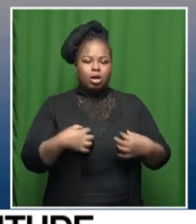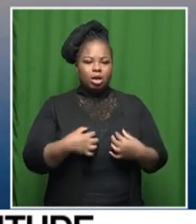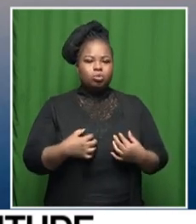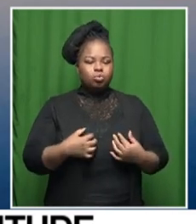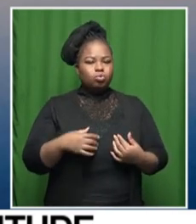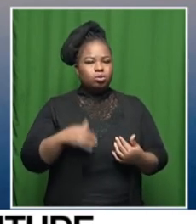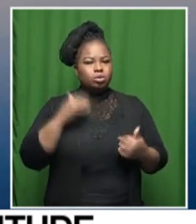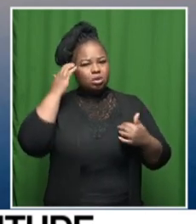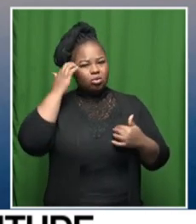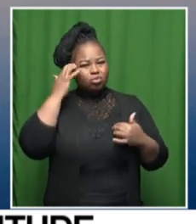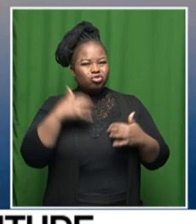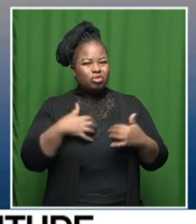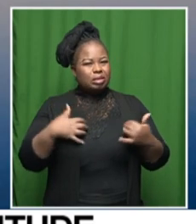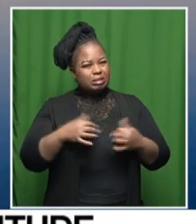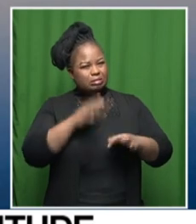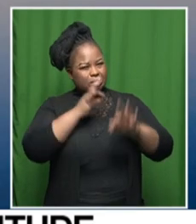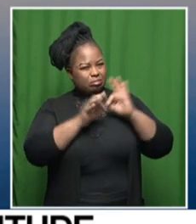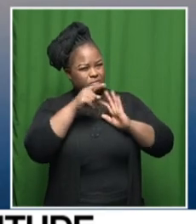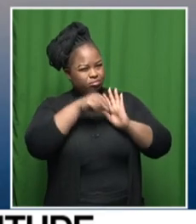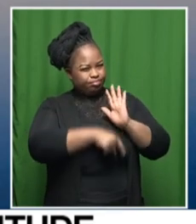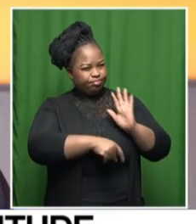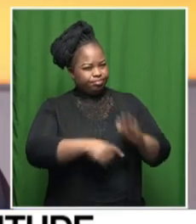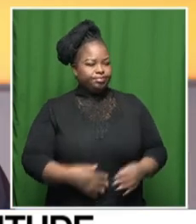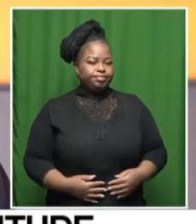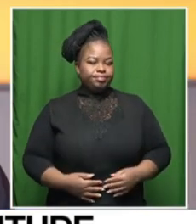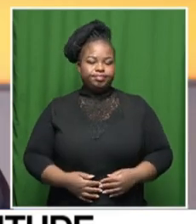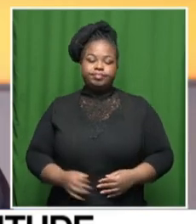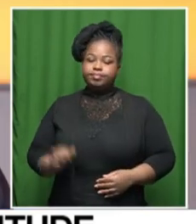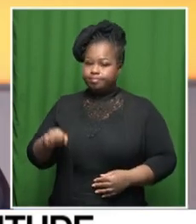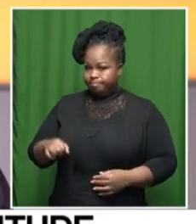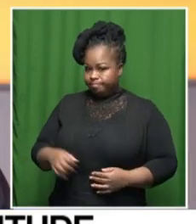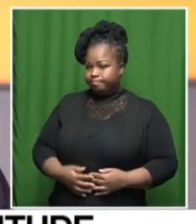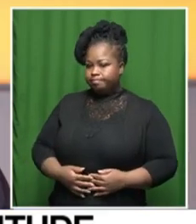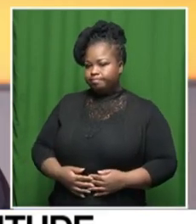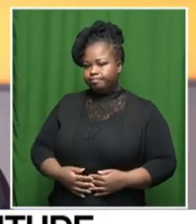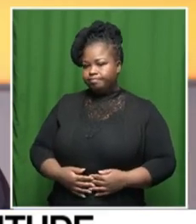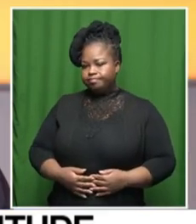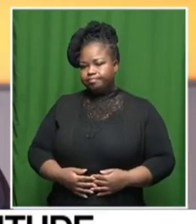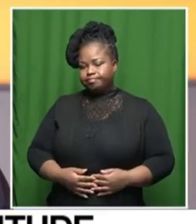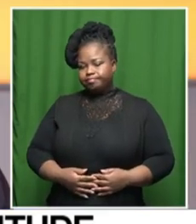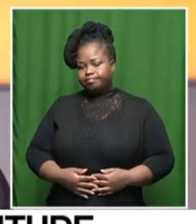liberty to tell us a bit what those entailed? Yes.